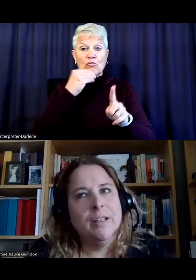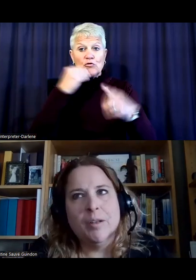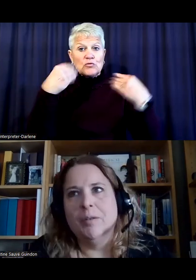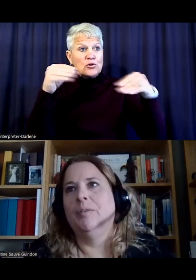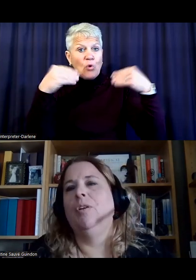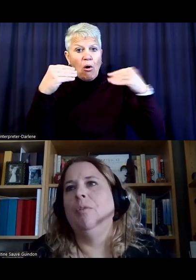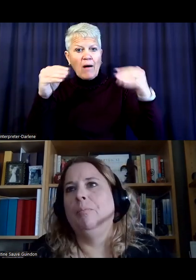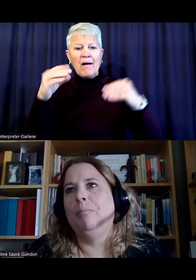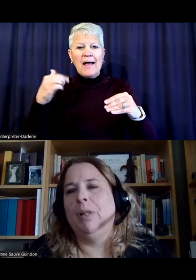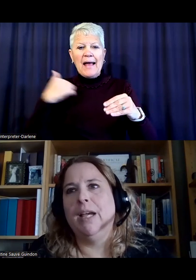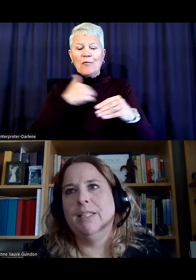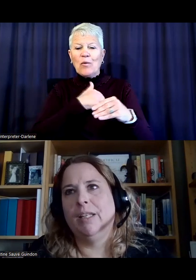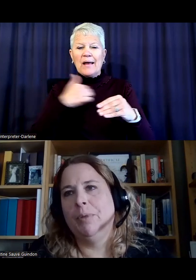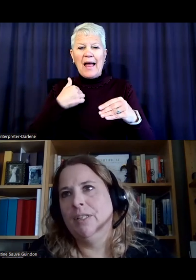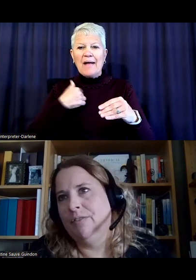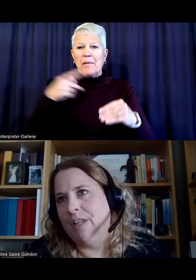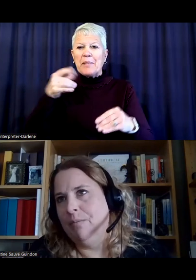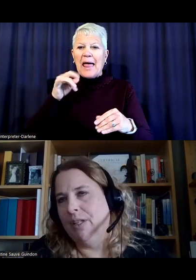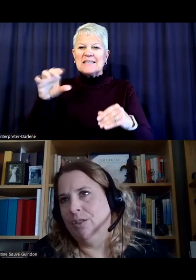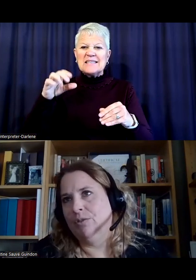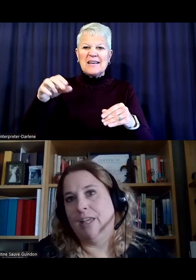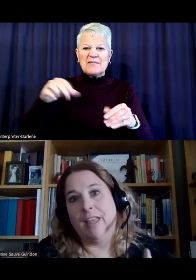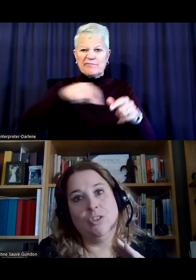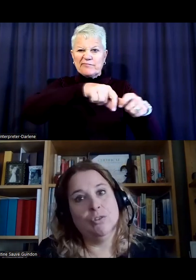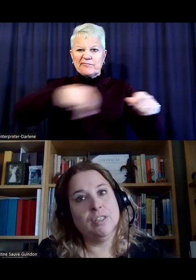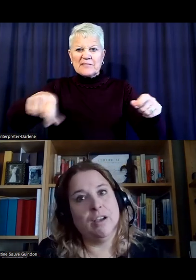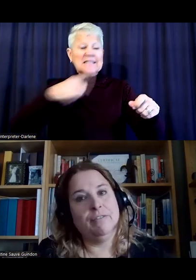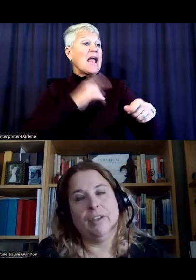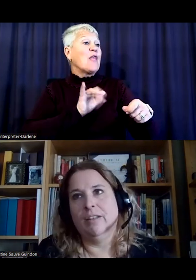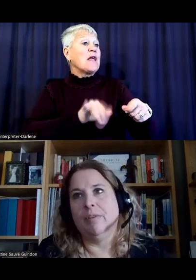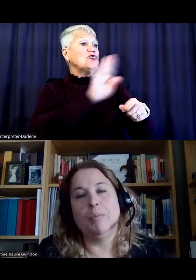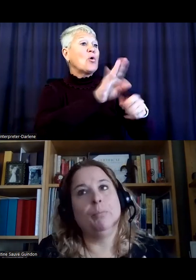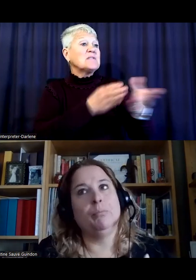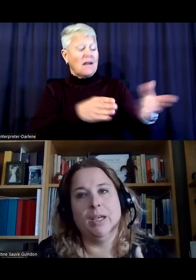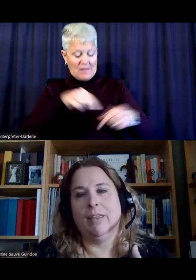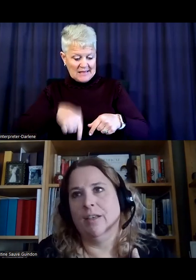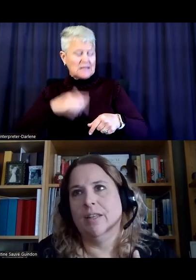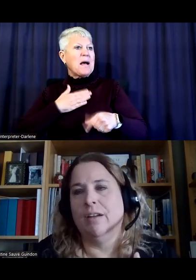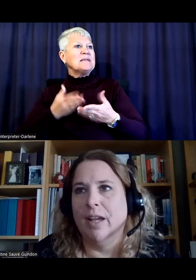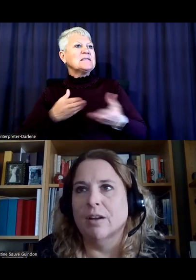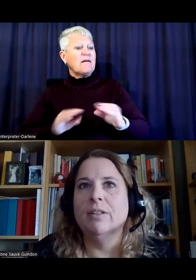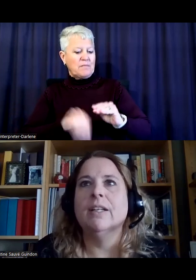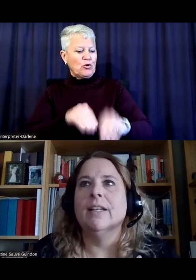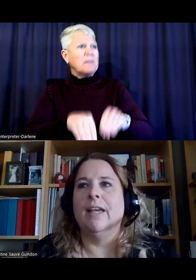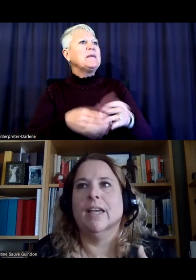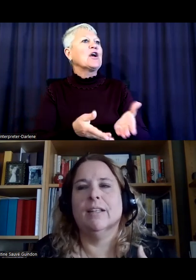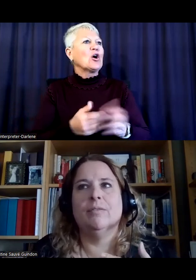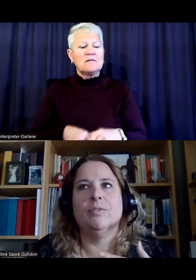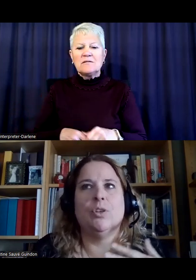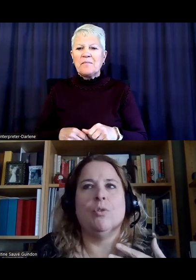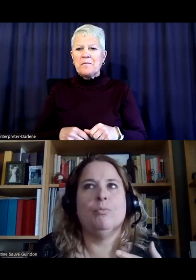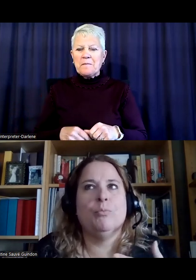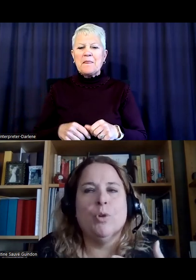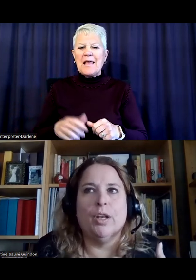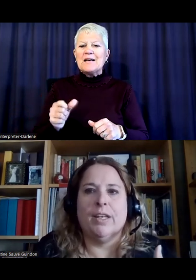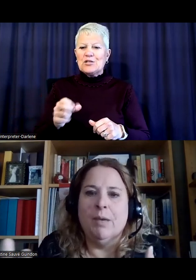little, you know, plastic piece of something to say, that's your stuff. And I'm going to put my things down now. And